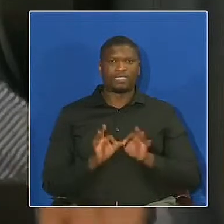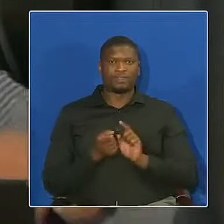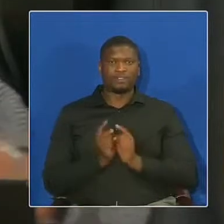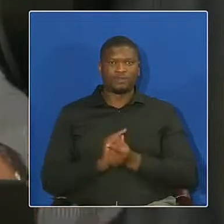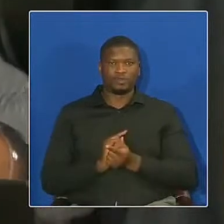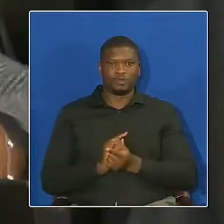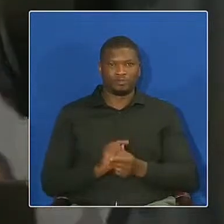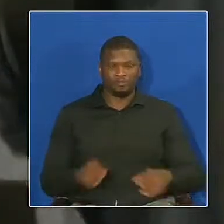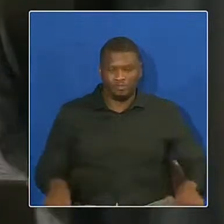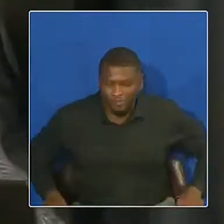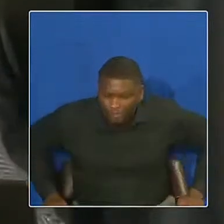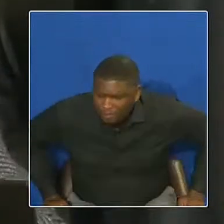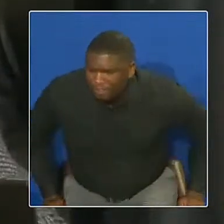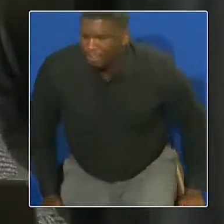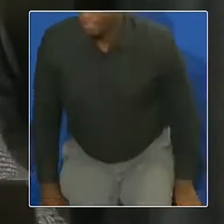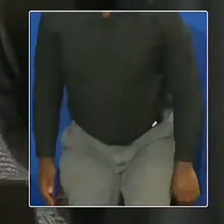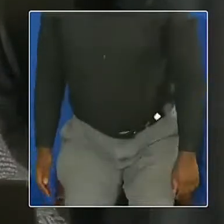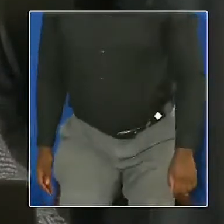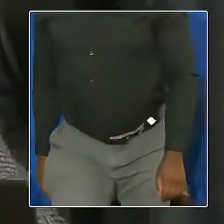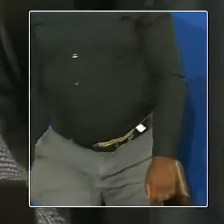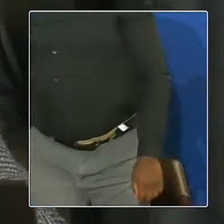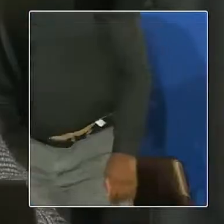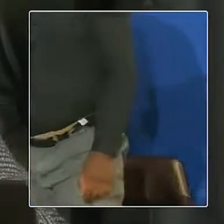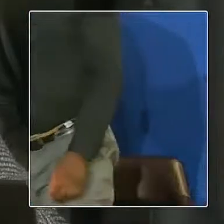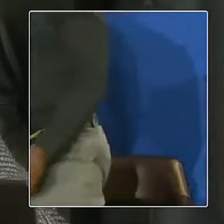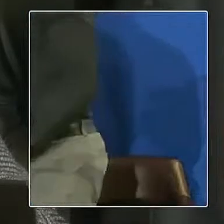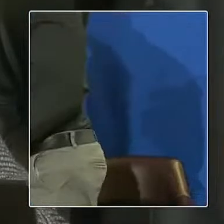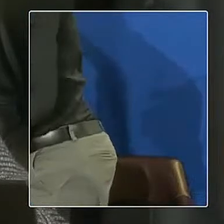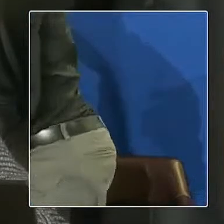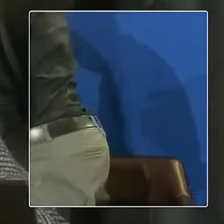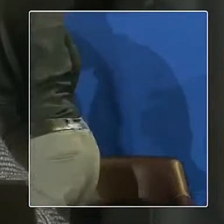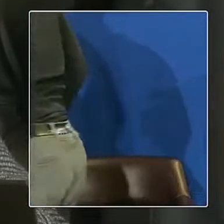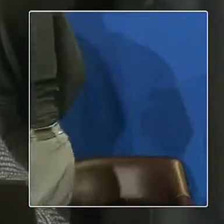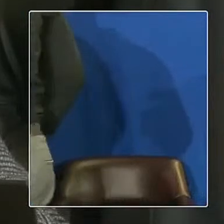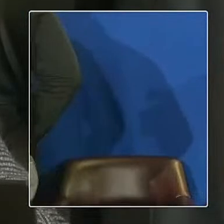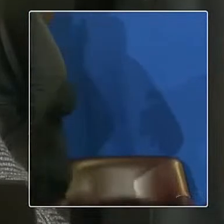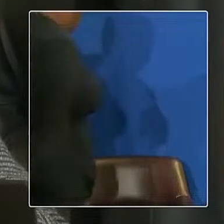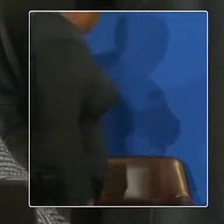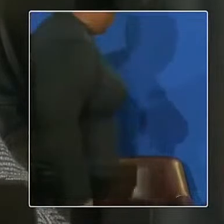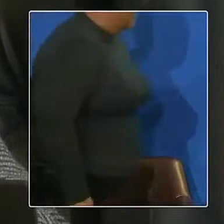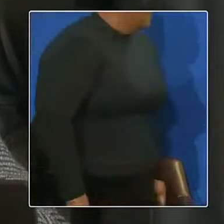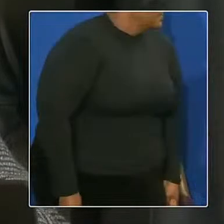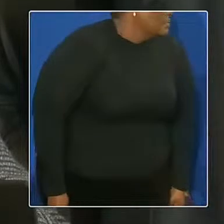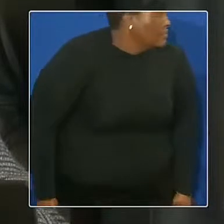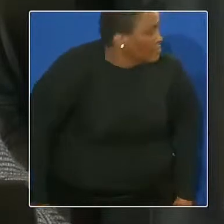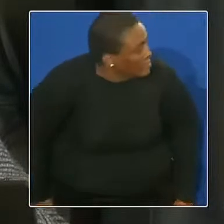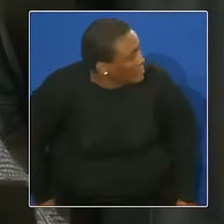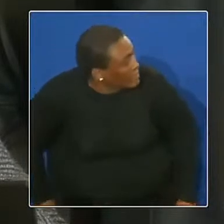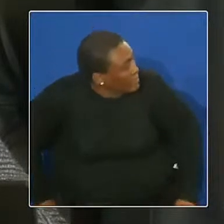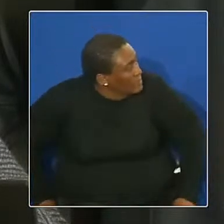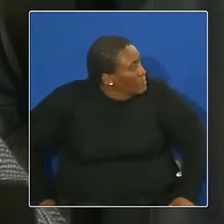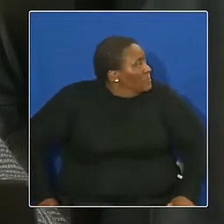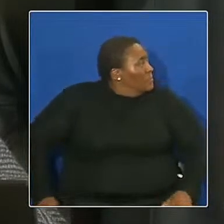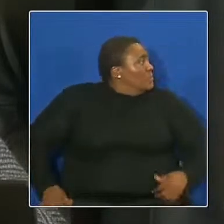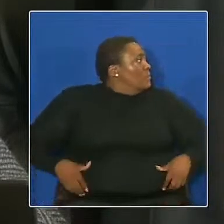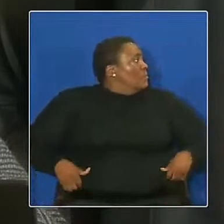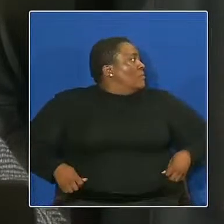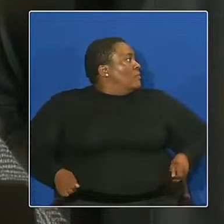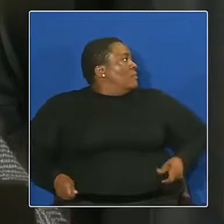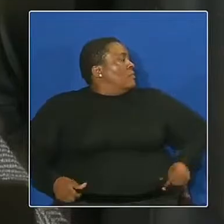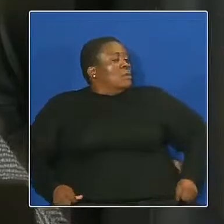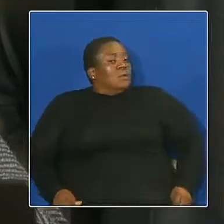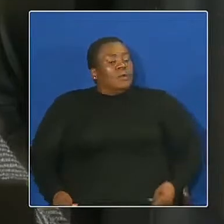Yes, in the middle, where Mr. Mokhotsi says, I'm in Cape Town, Sibia is in Camps Bay. You see